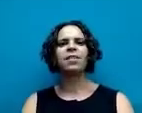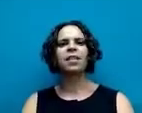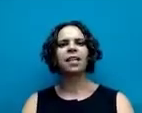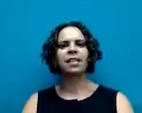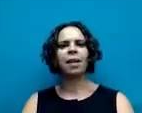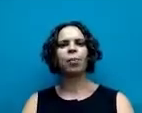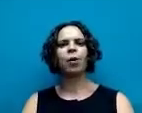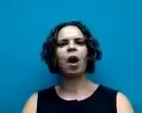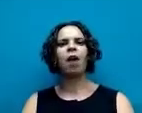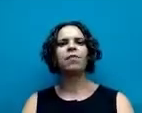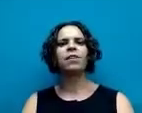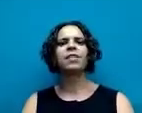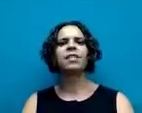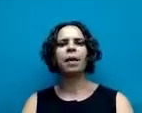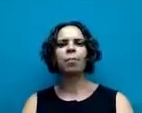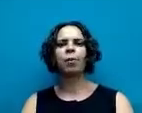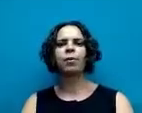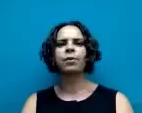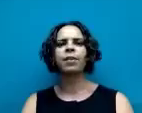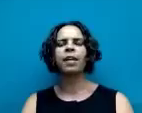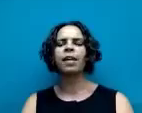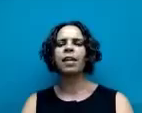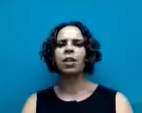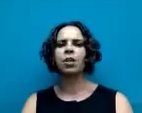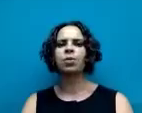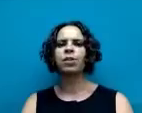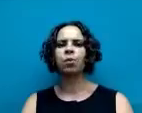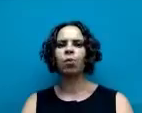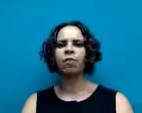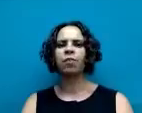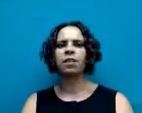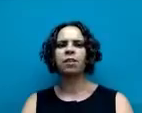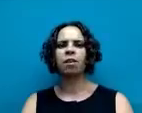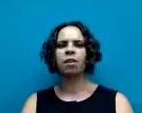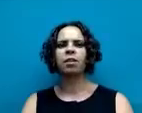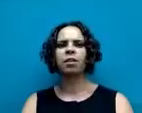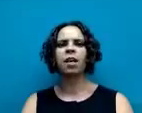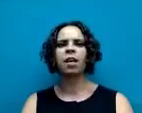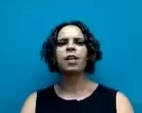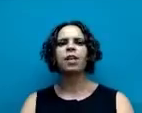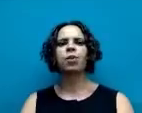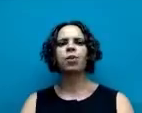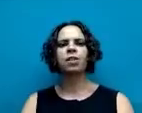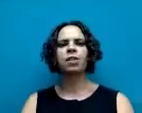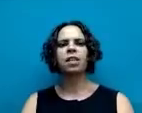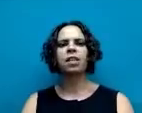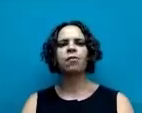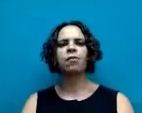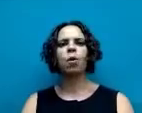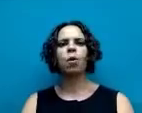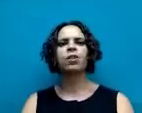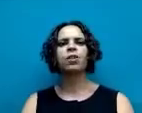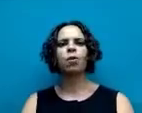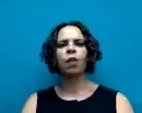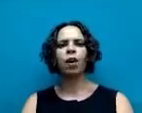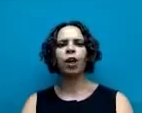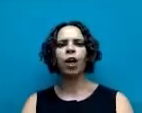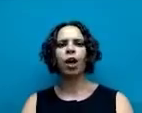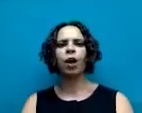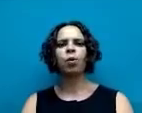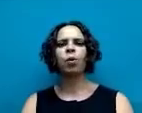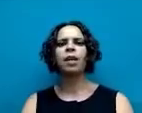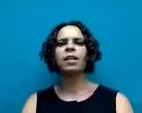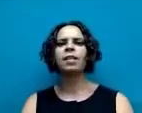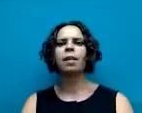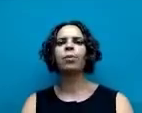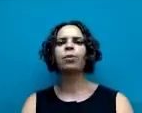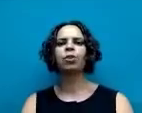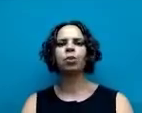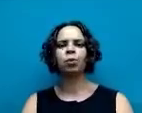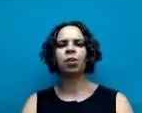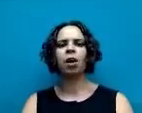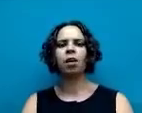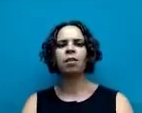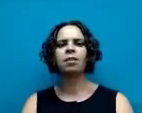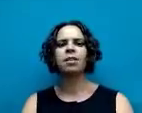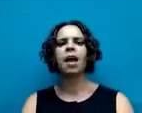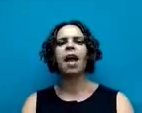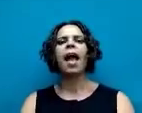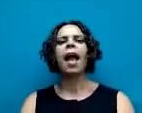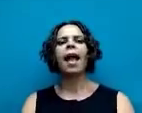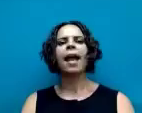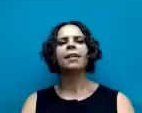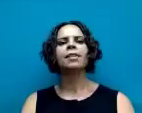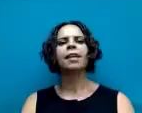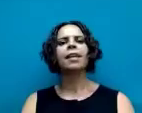And this is an example of the samples that he used in one of his songs. So you can see for So Far to Go, he sampled 2